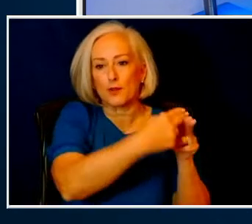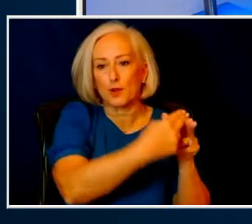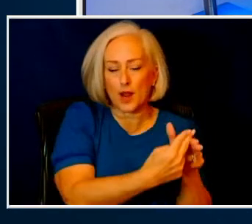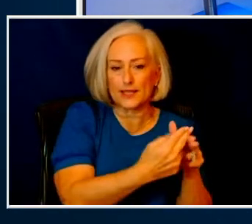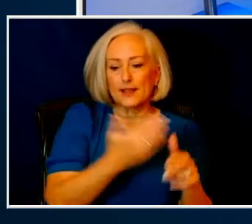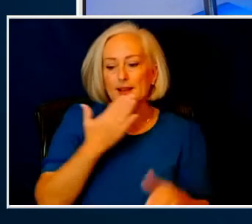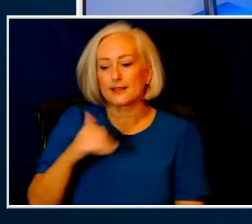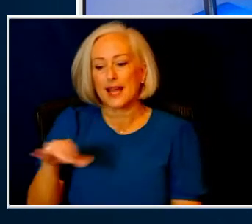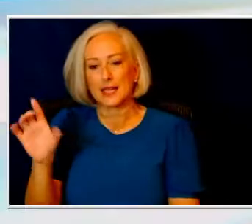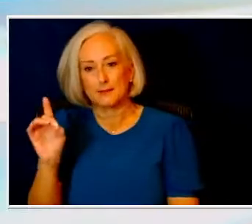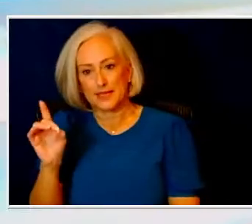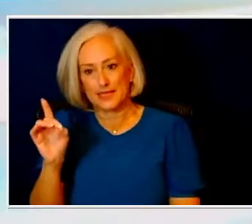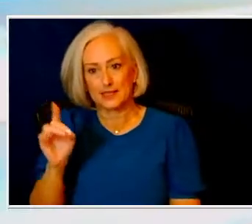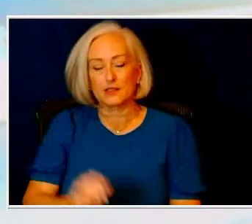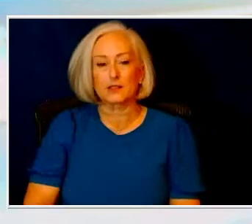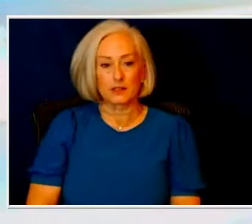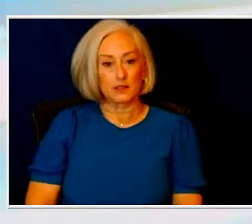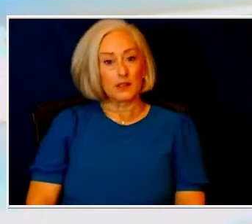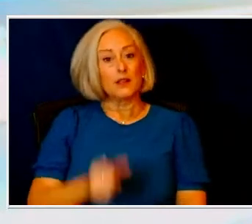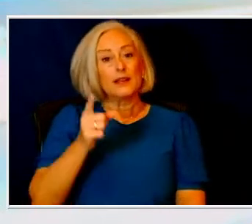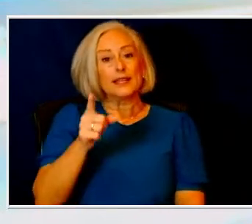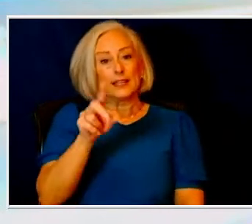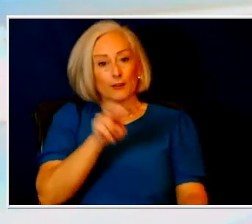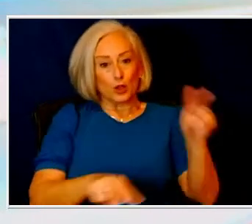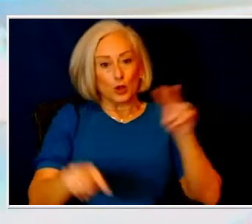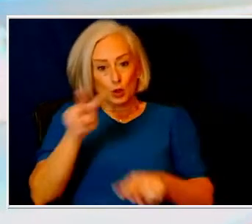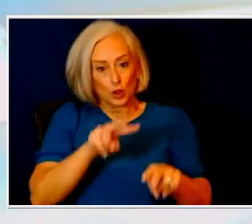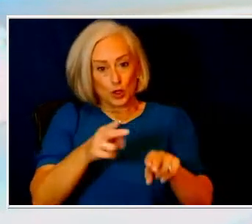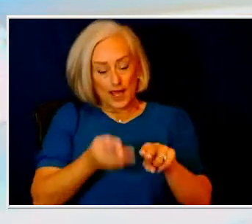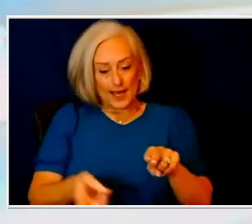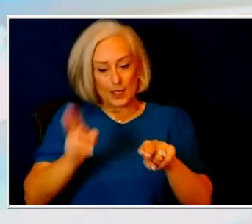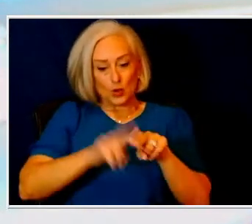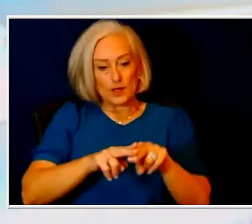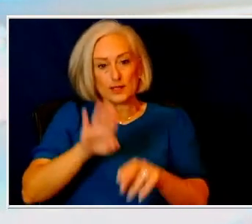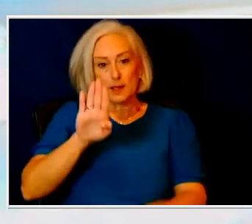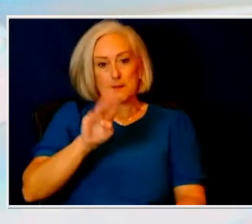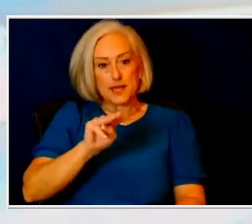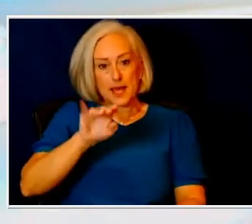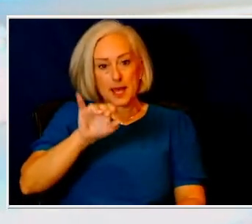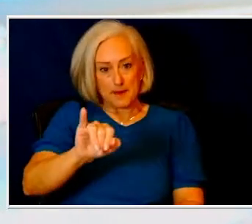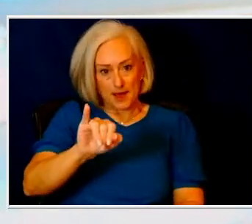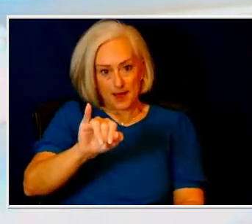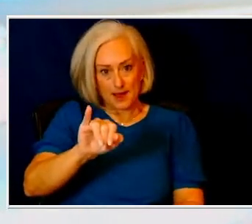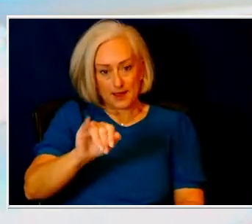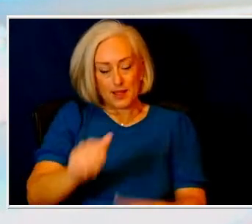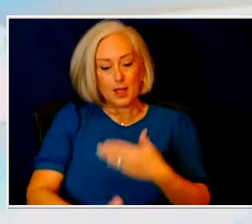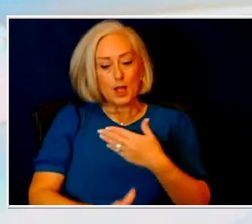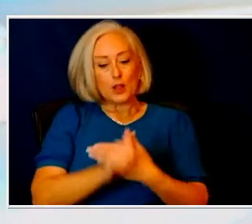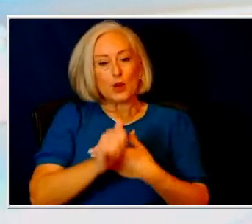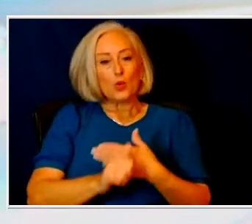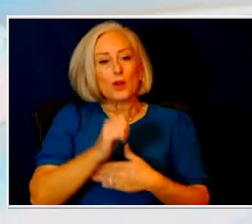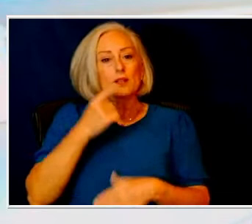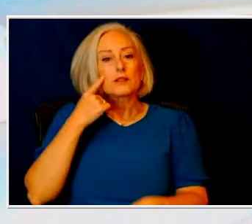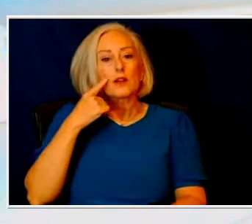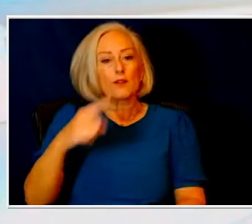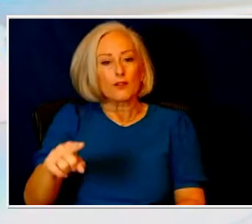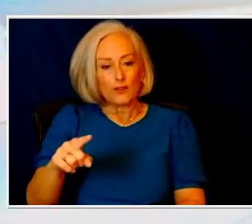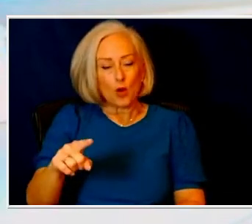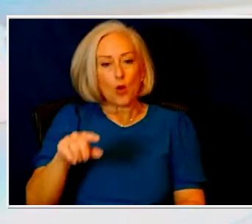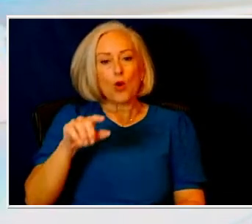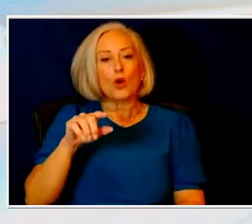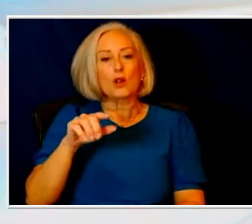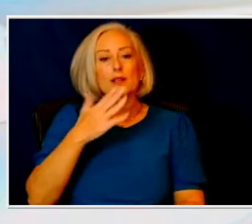Sure. So if you look at increasing BMIs as they get larger, the risk for type 2 diabetes goes up pretty